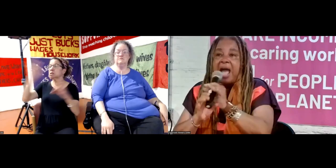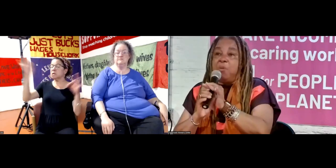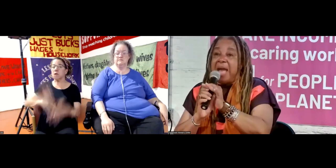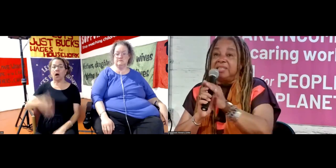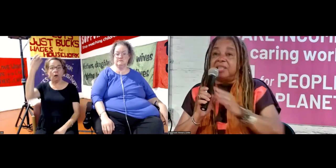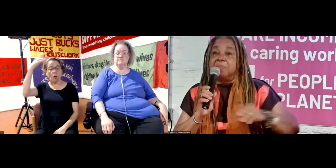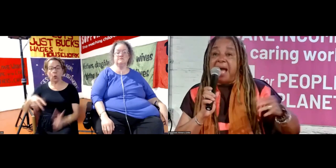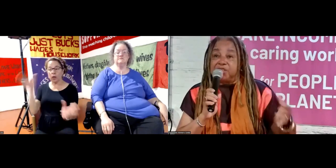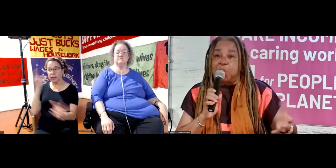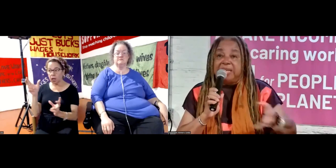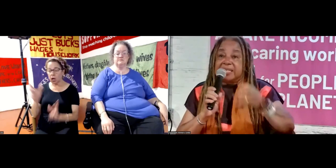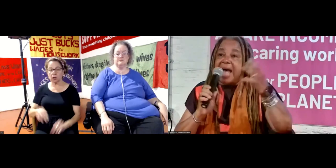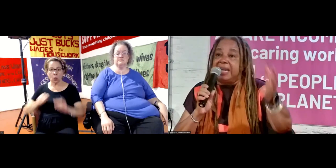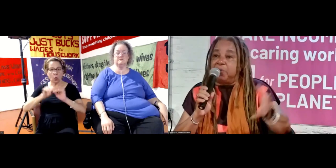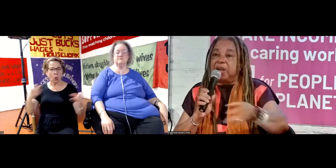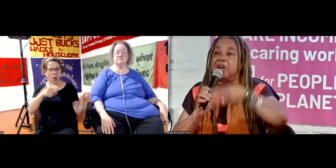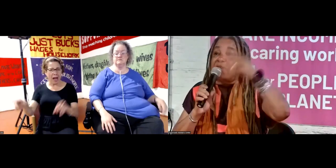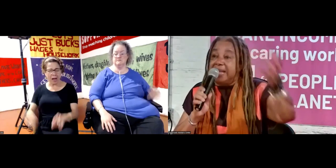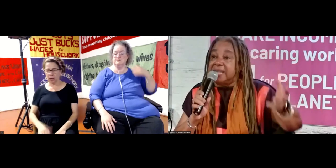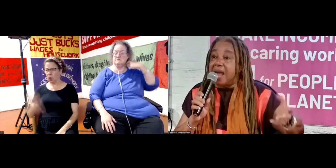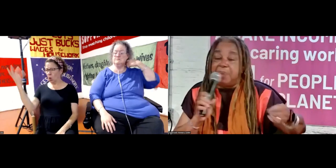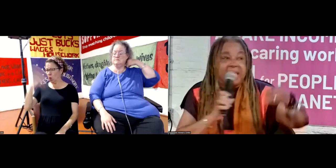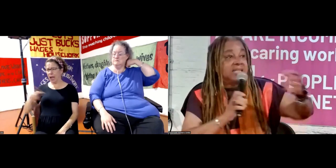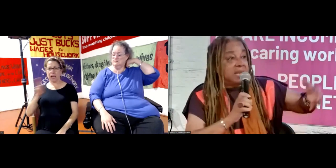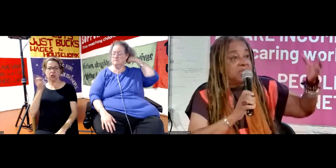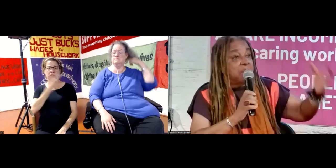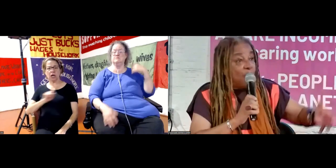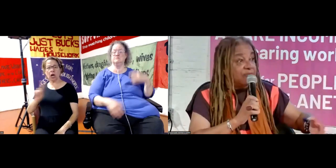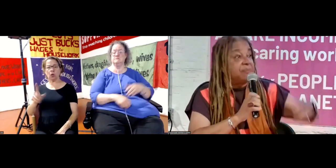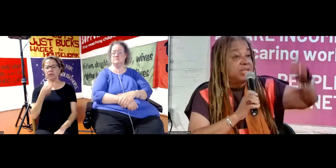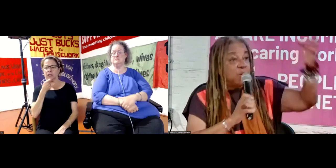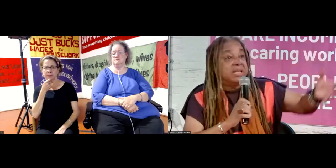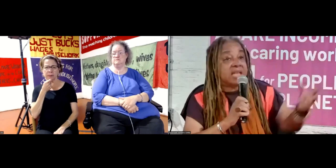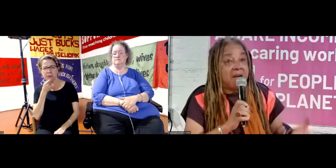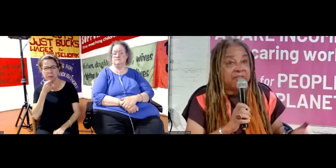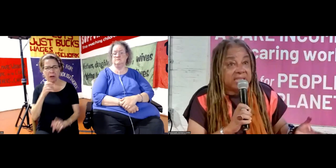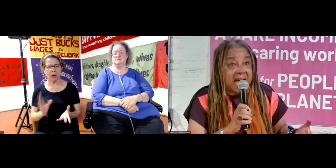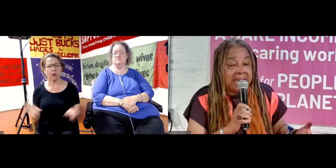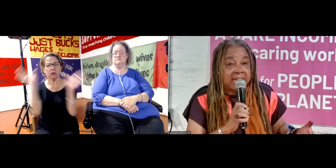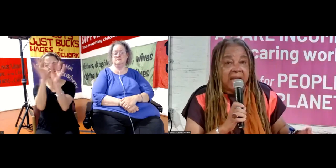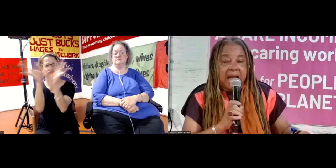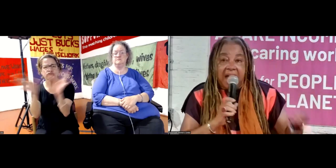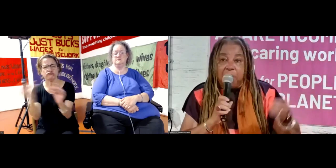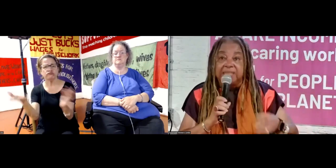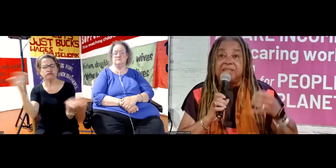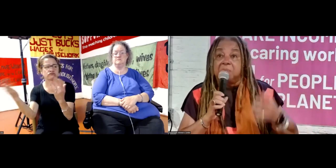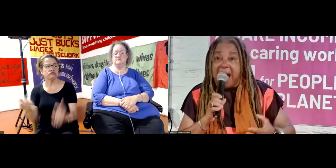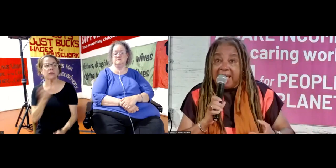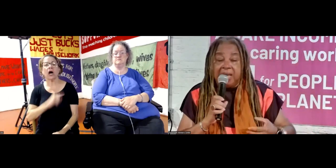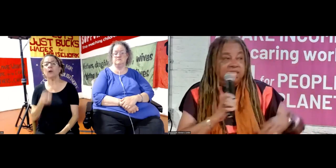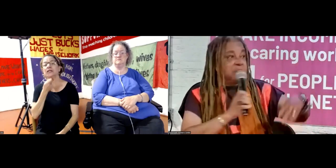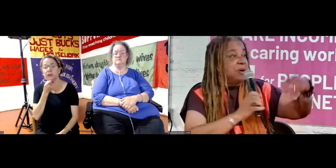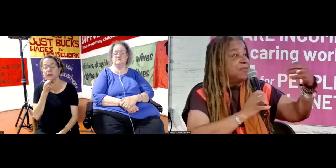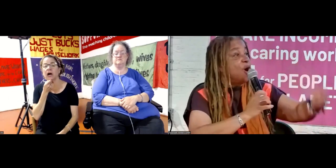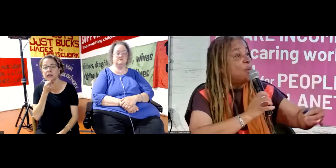Houston, I went to the mic, so we decided we're gonna raise it up and get some support from this women's conference on it. I went to the